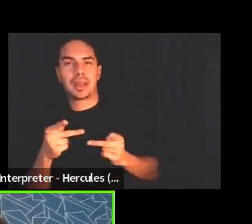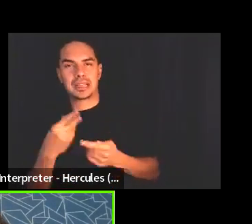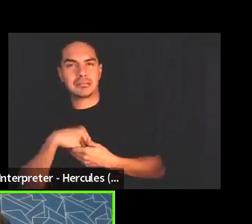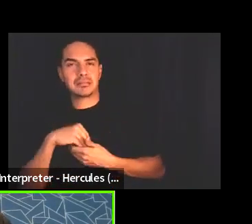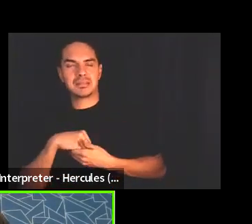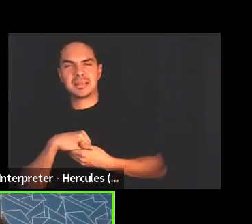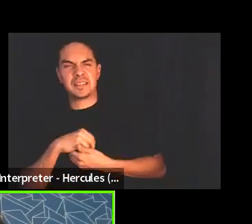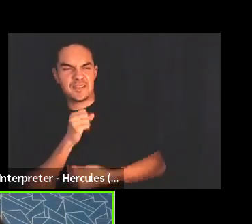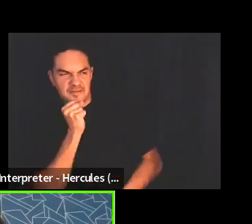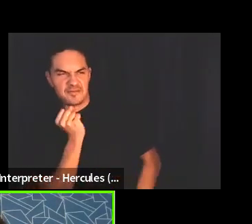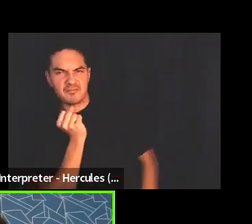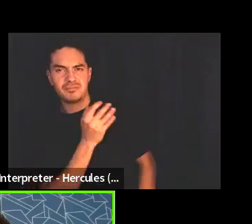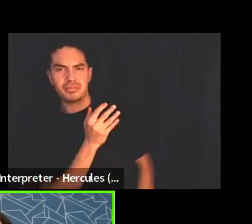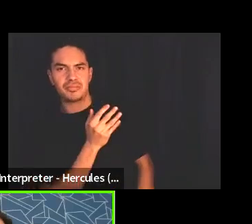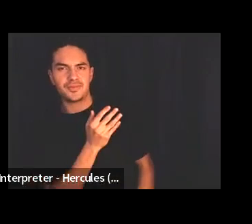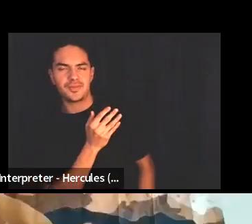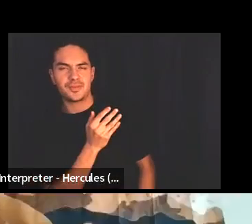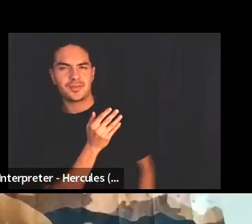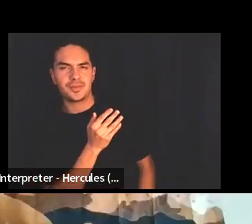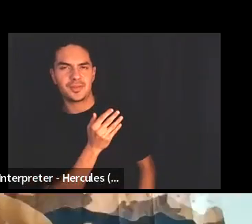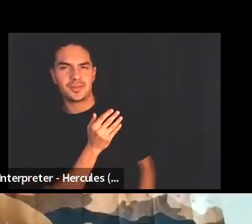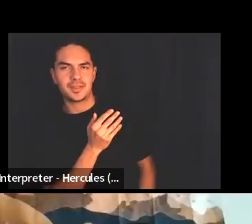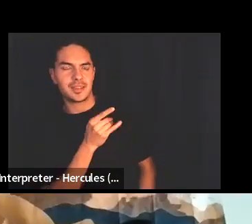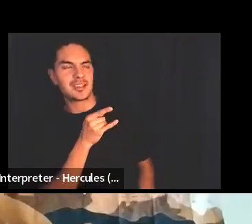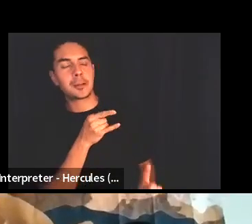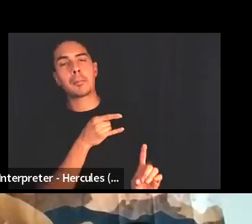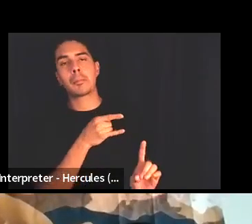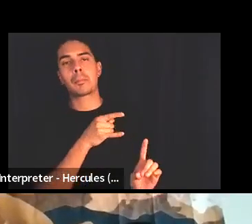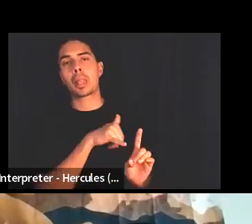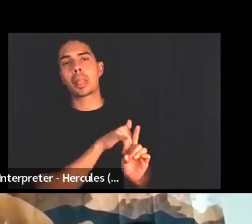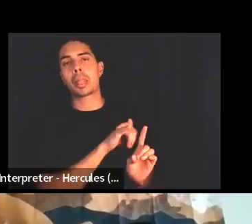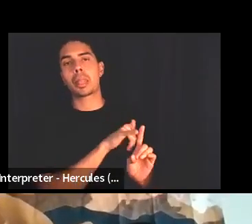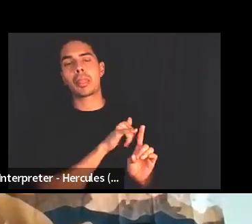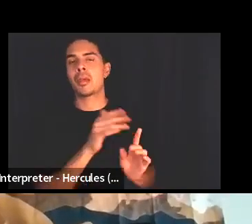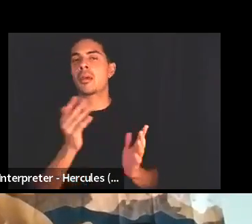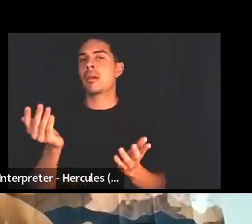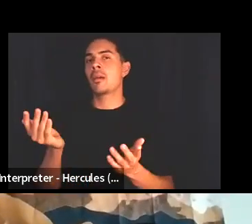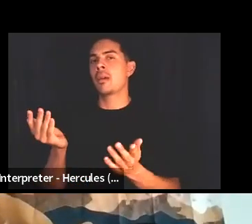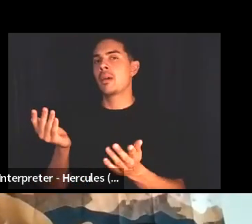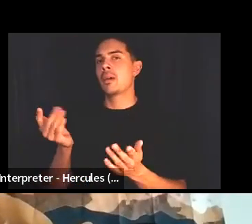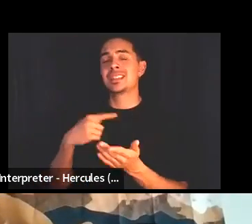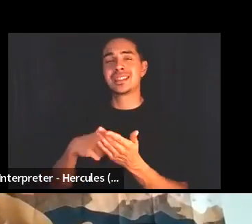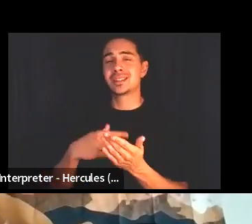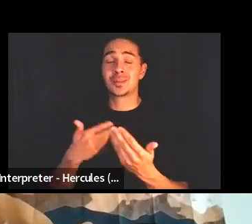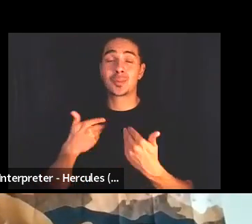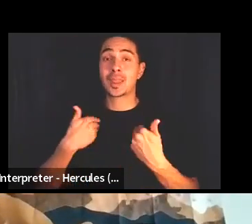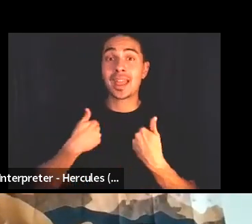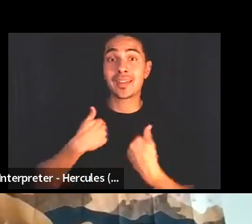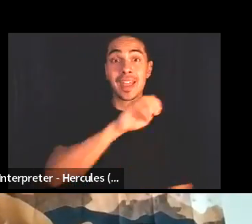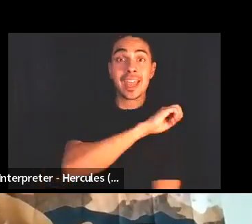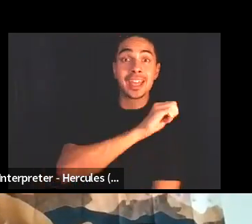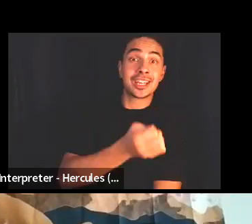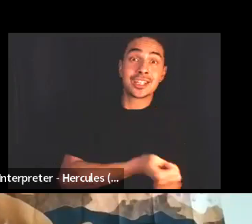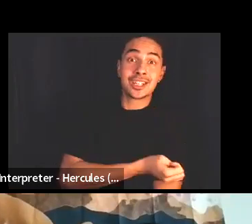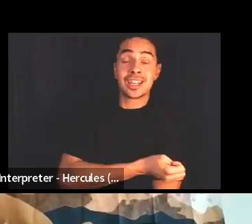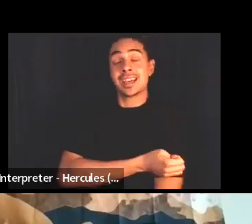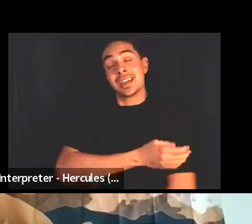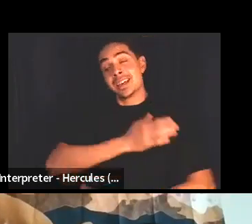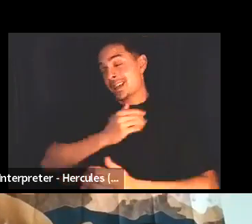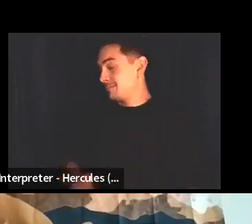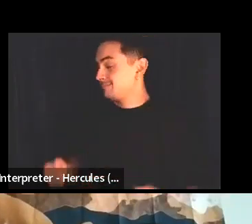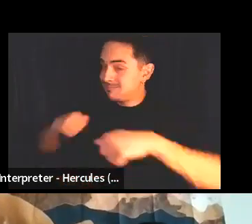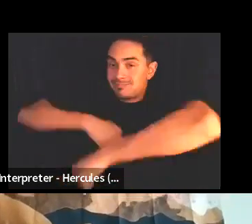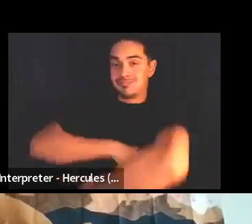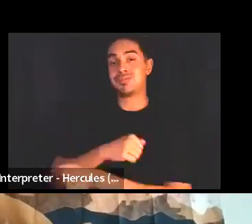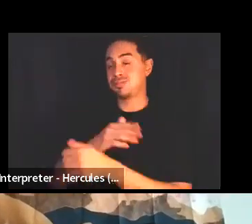so I think there's, you know, knowing when to, and sometimes we just don't have the energy to jump in, right?